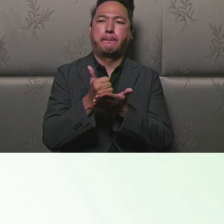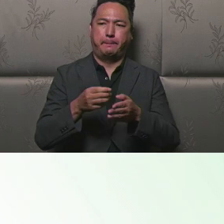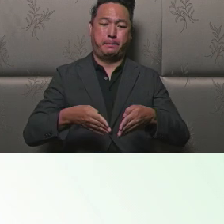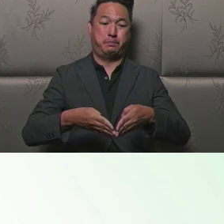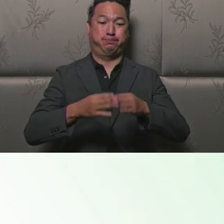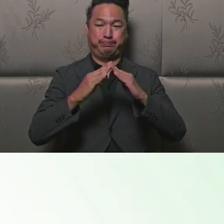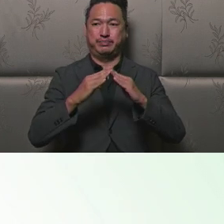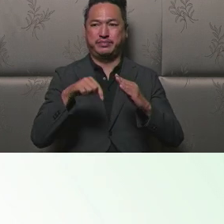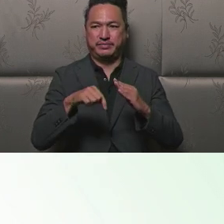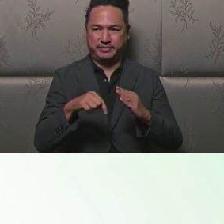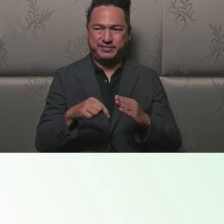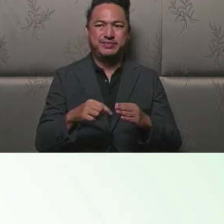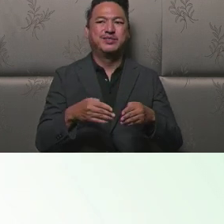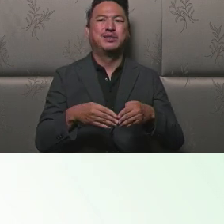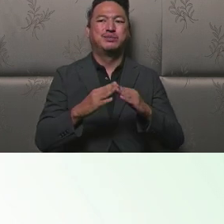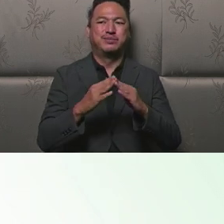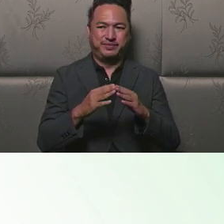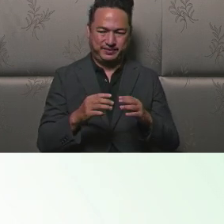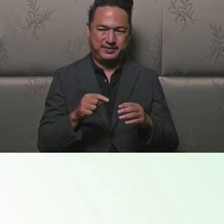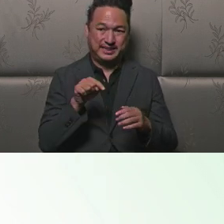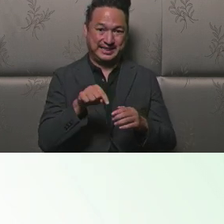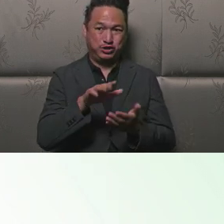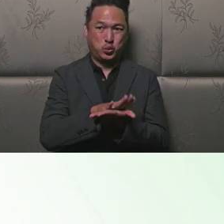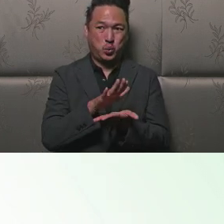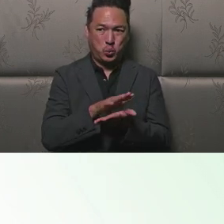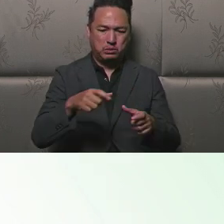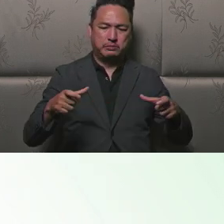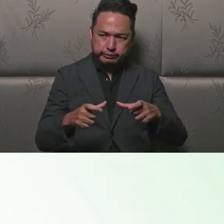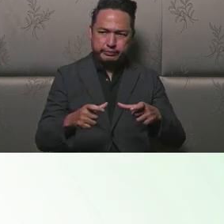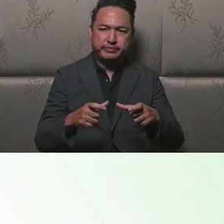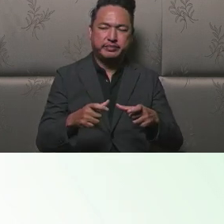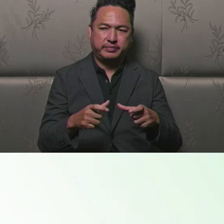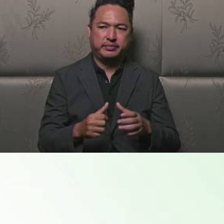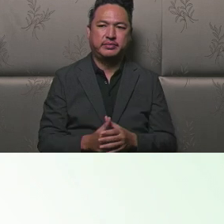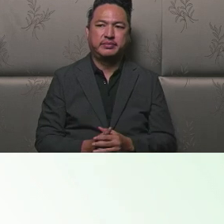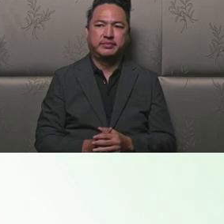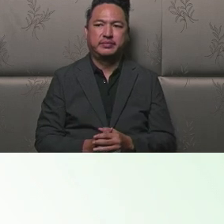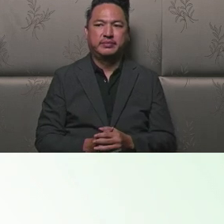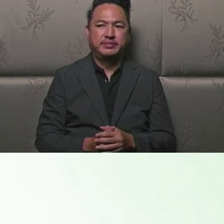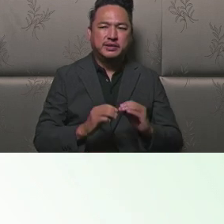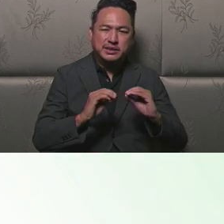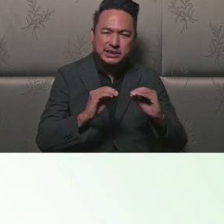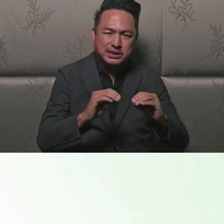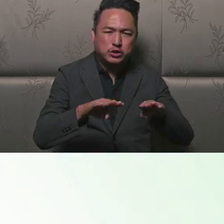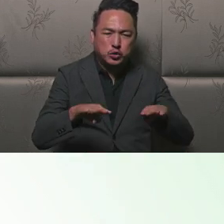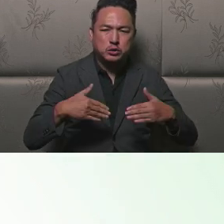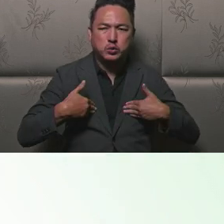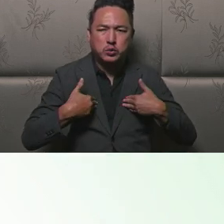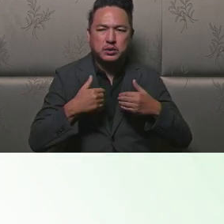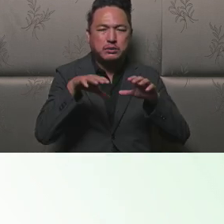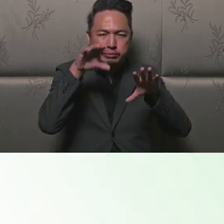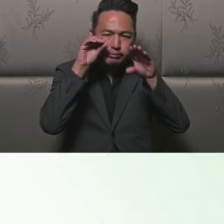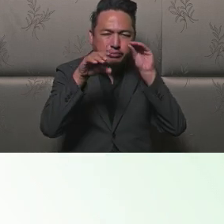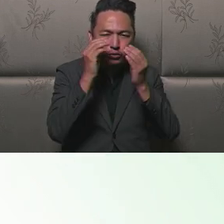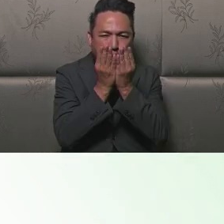with the communities for them to be able to develop their own learning centers and see how that can work on that